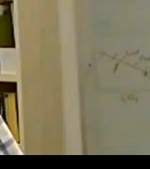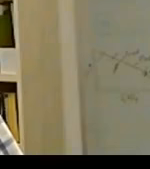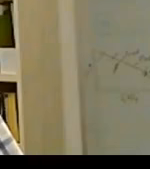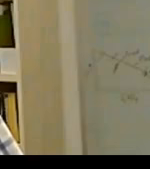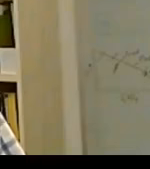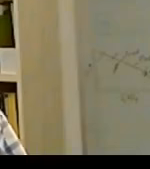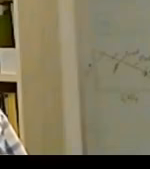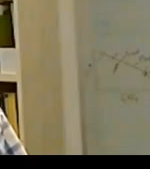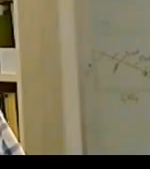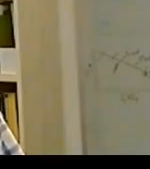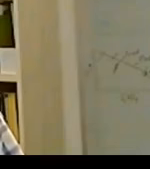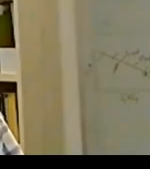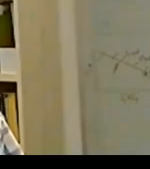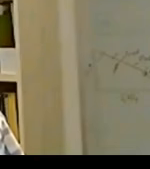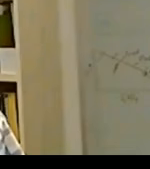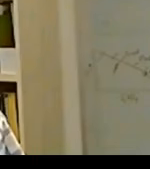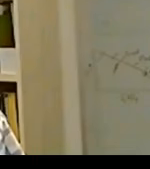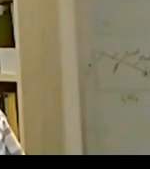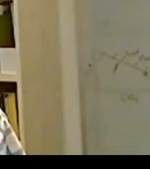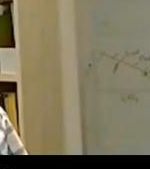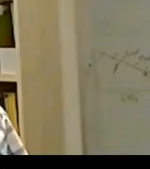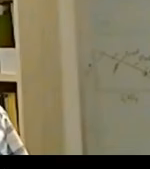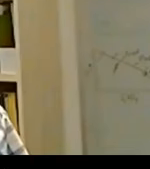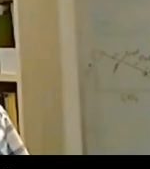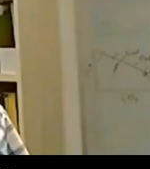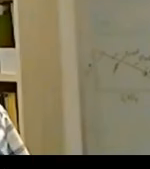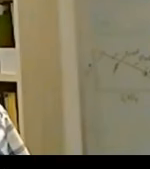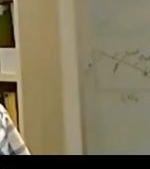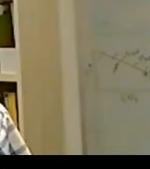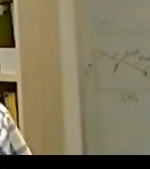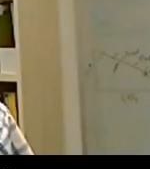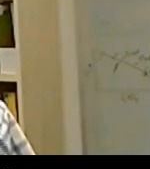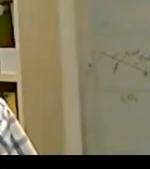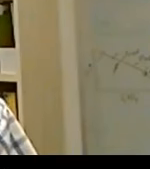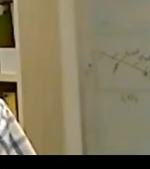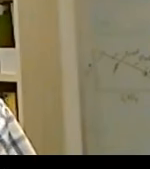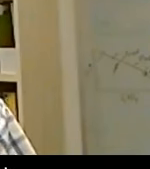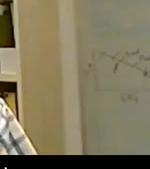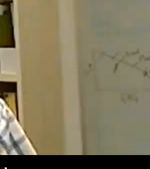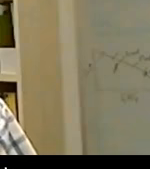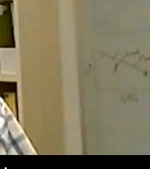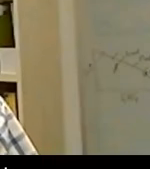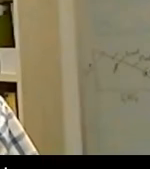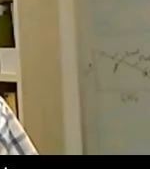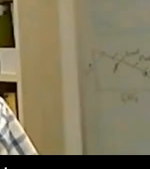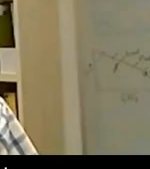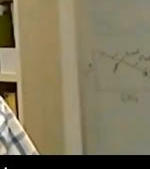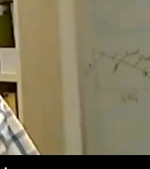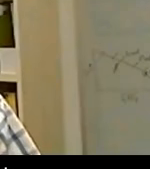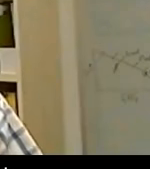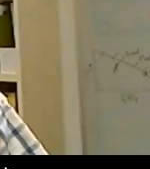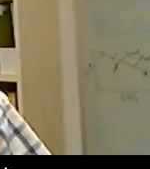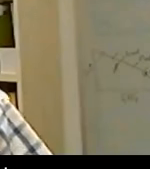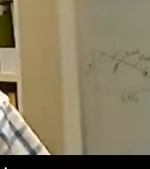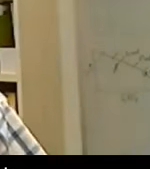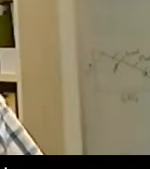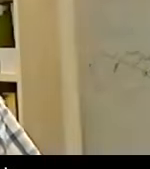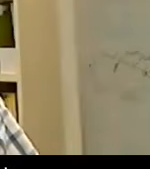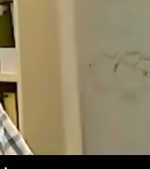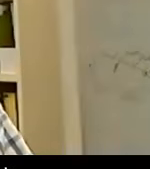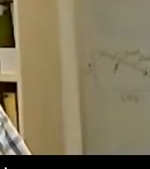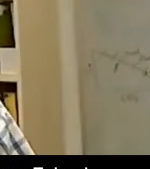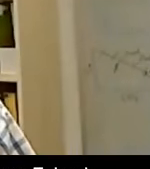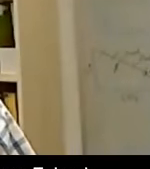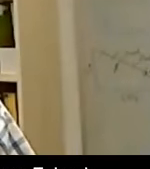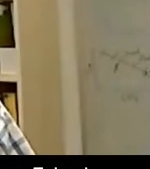get action at a country level for better food policies. That is now infecting the rest